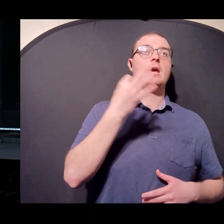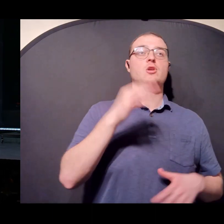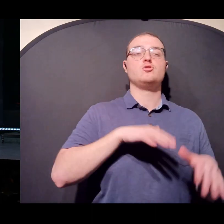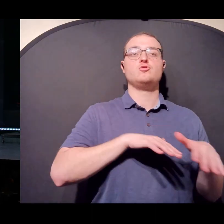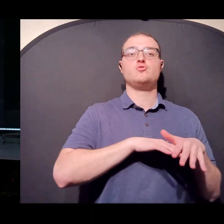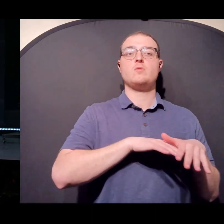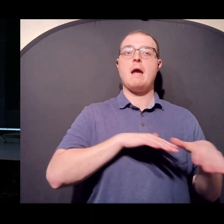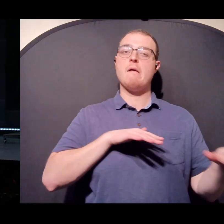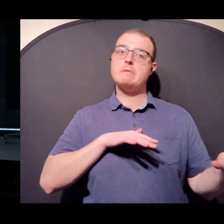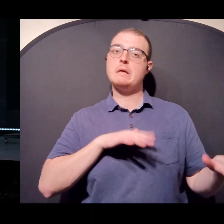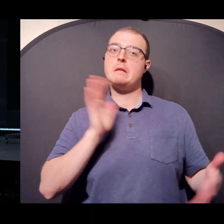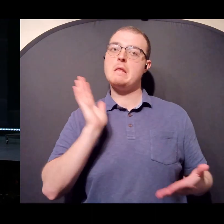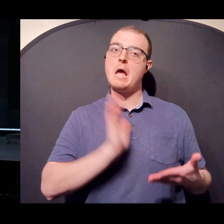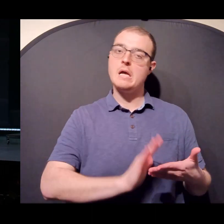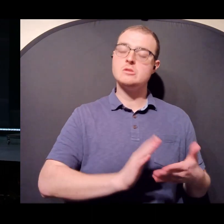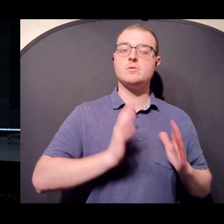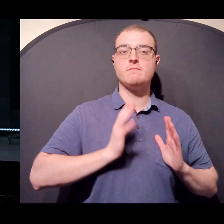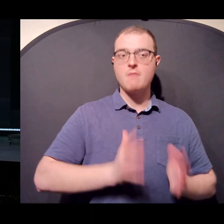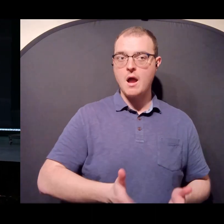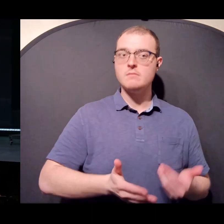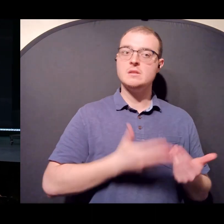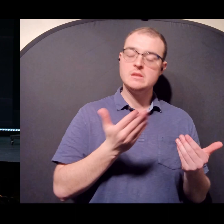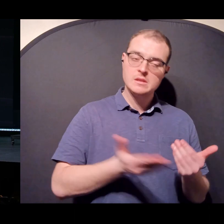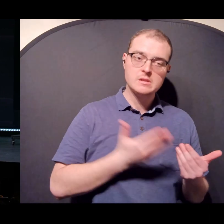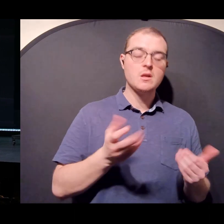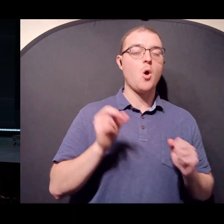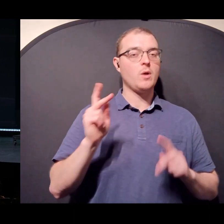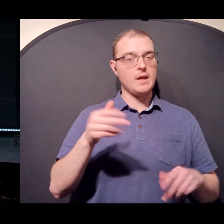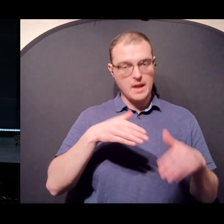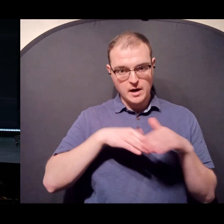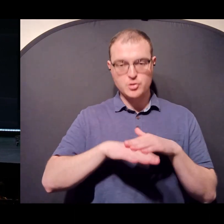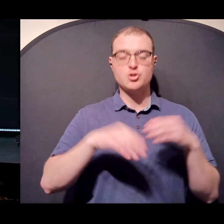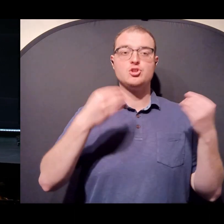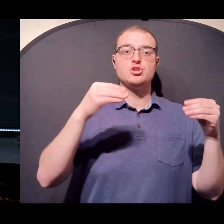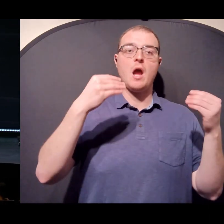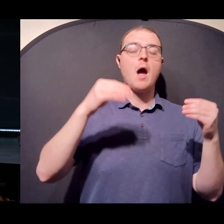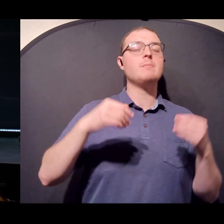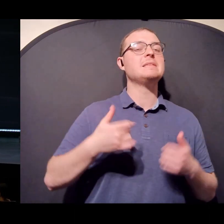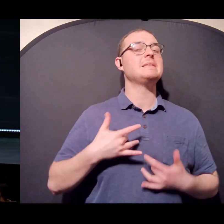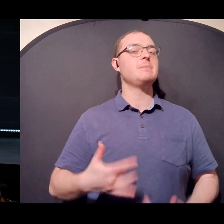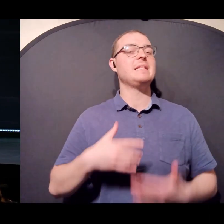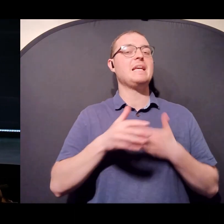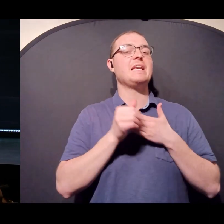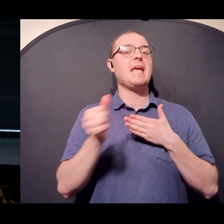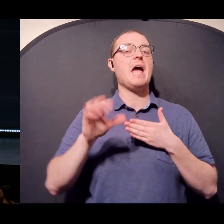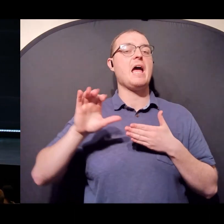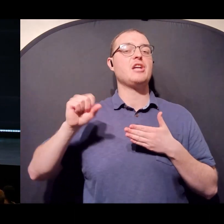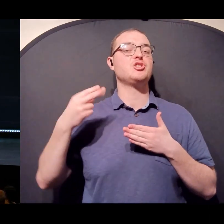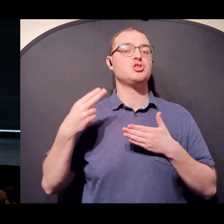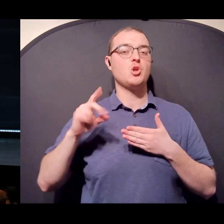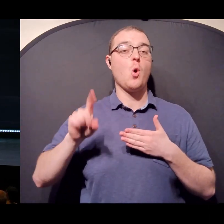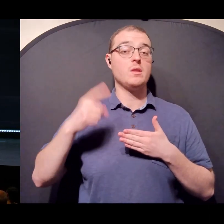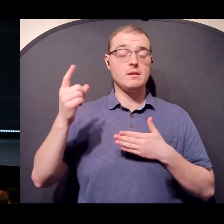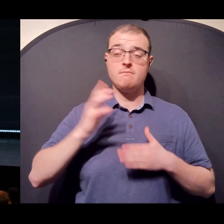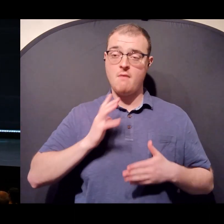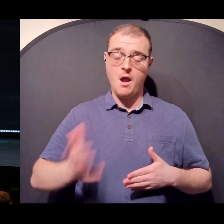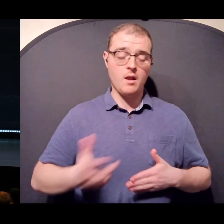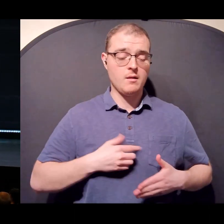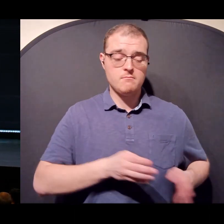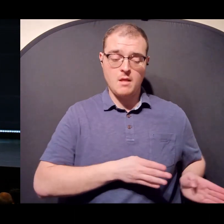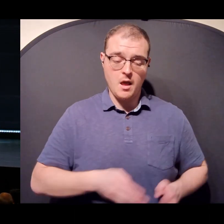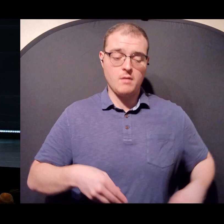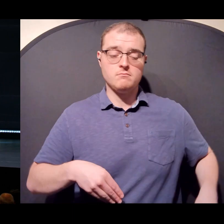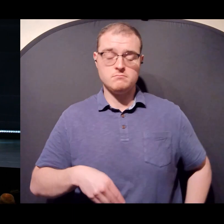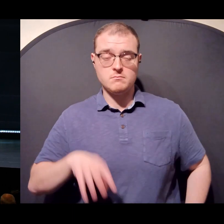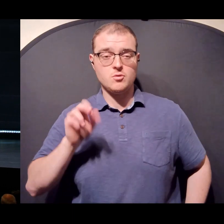hit the donut shop with the kids. Boom, it's cash only. So I got cash. A couple Fridays ago, I pull